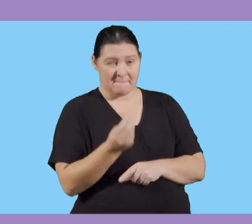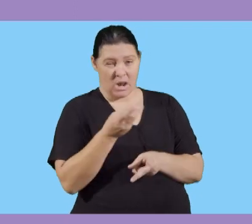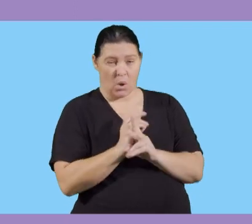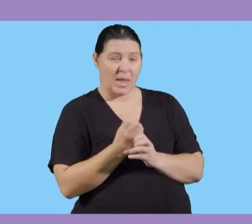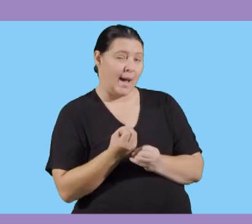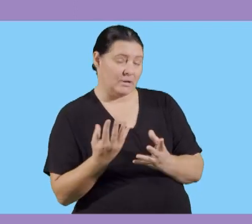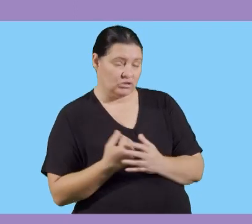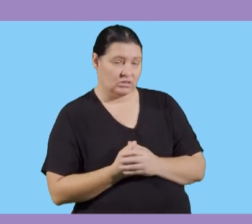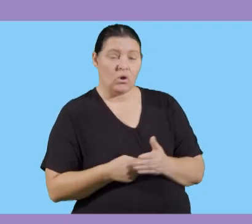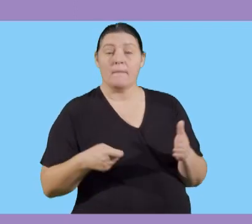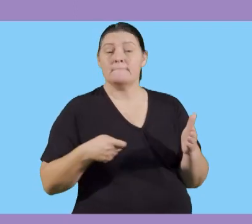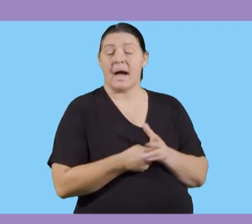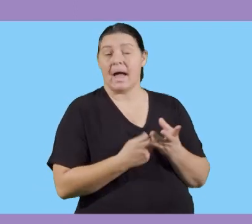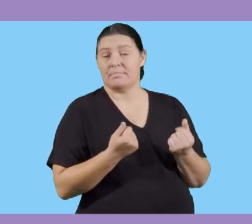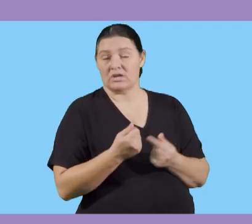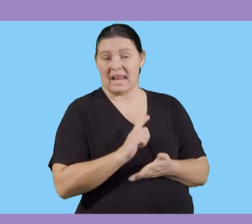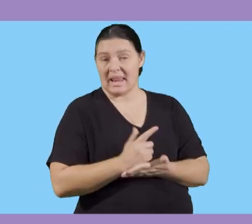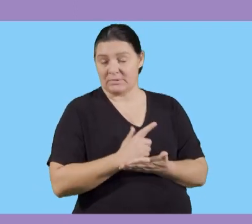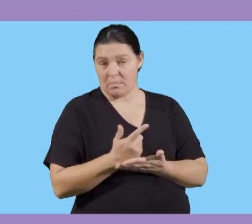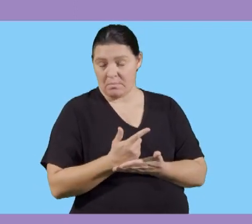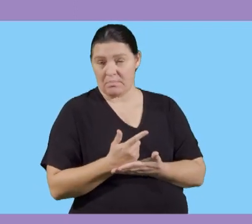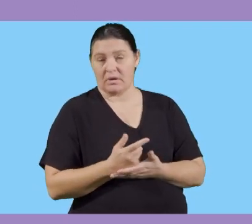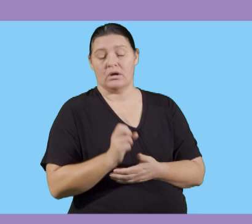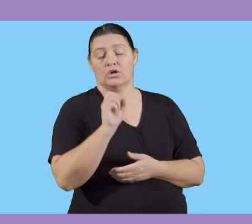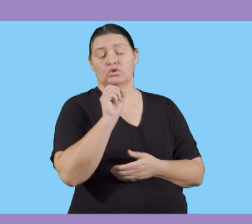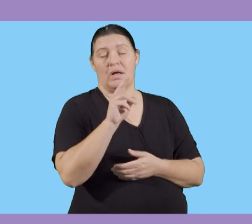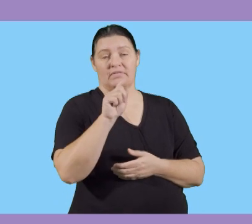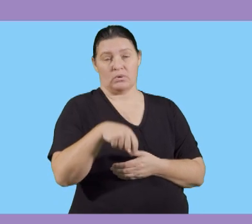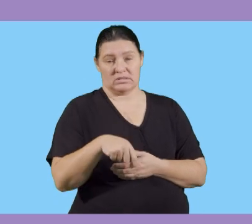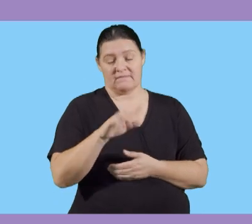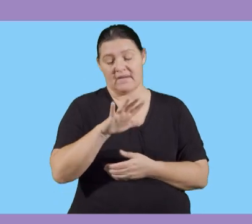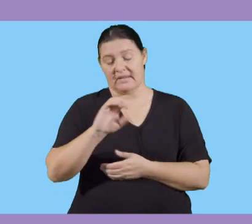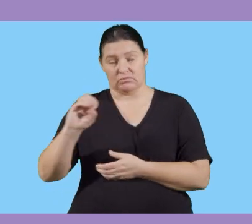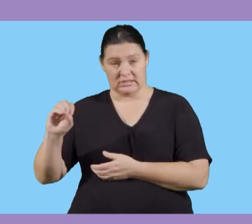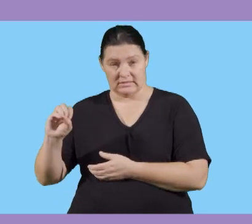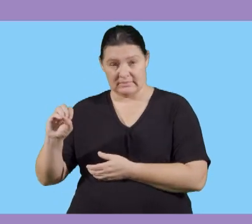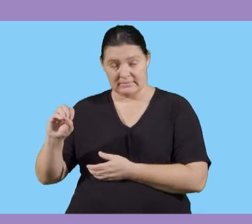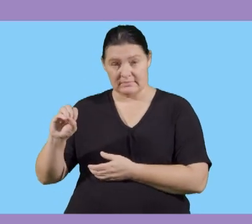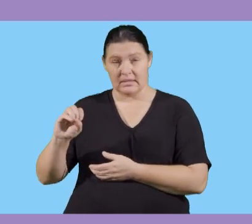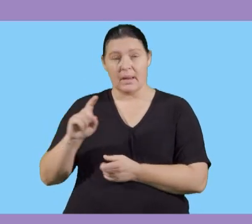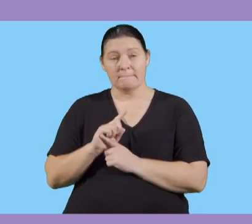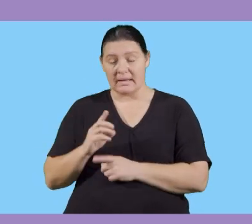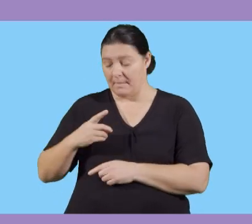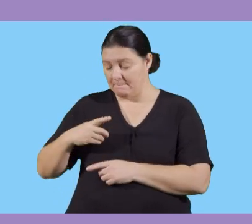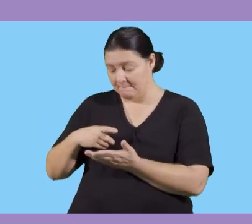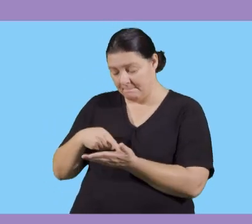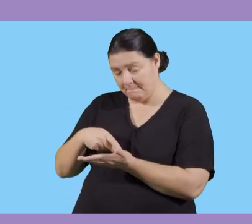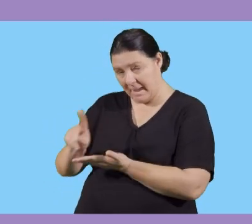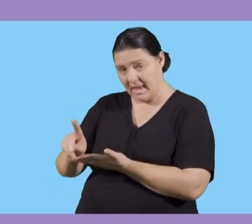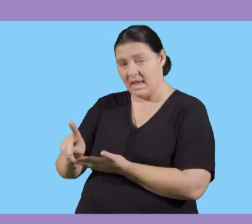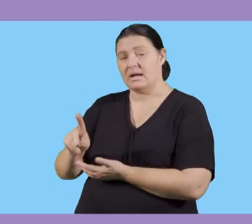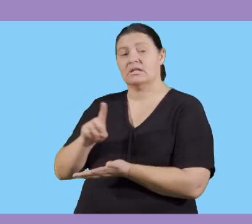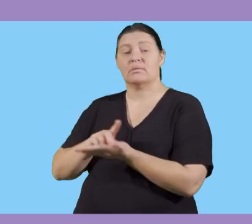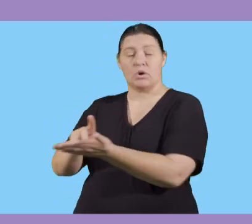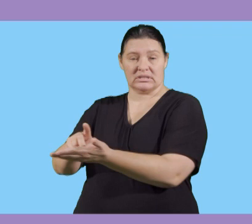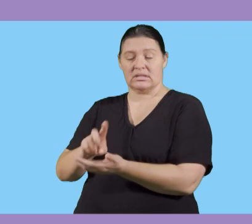the purchase price of this laptop is 12,500 rands. But she already has 2,000